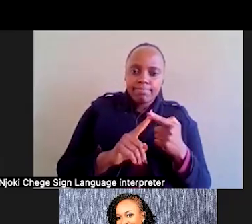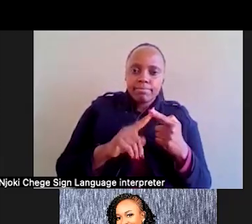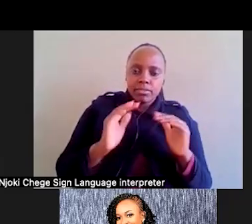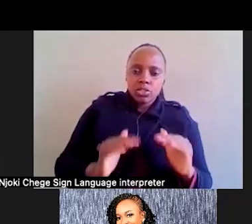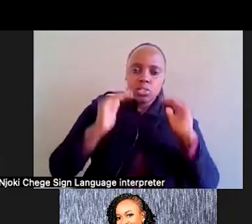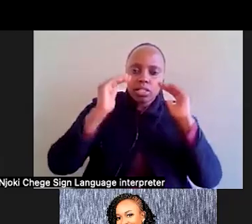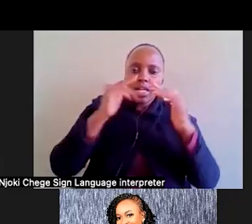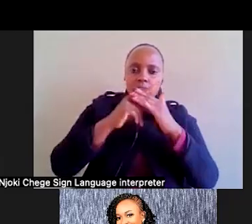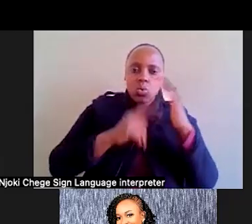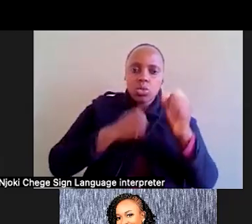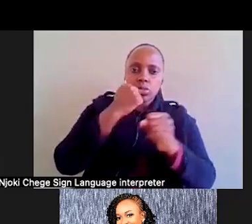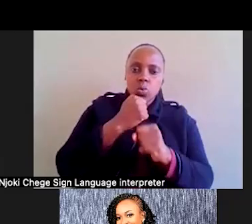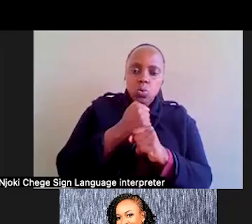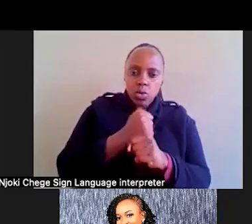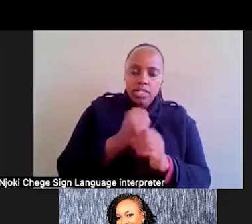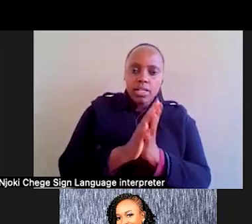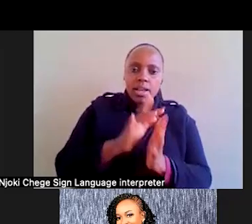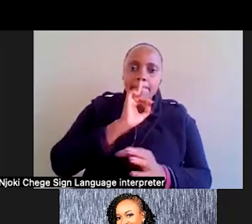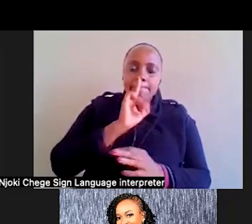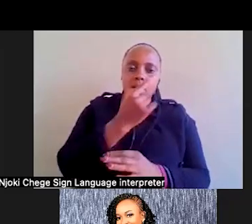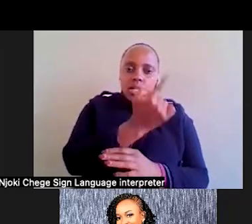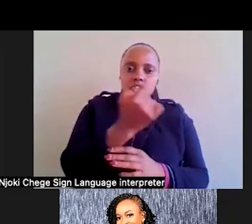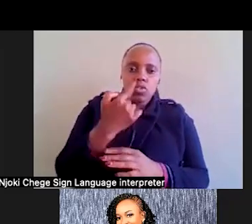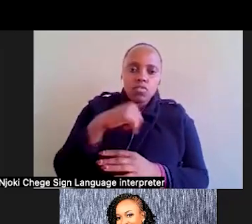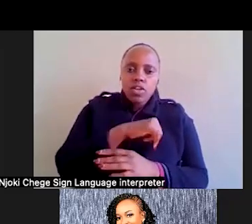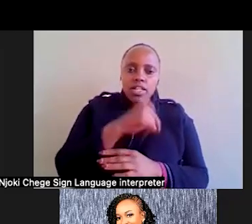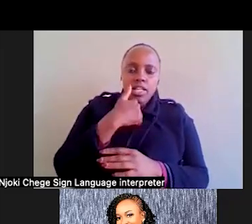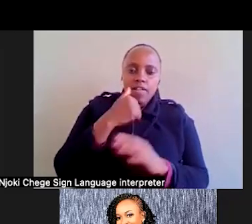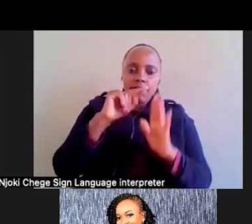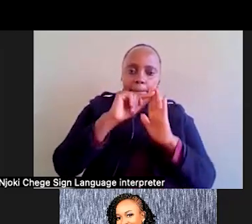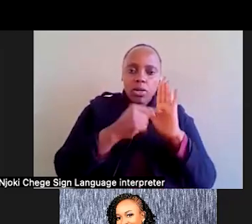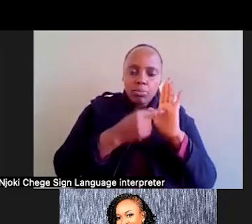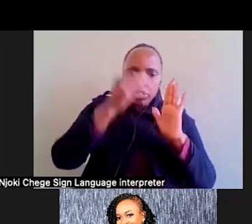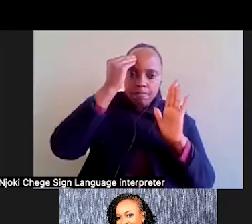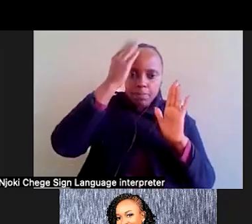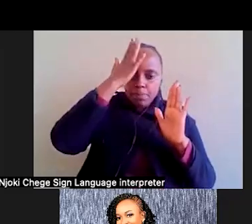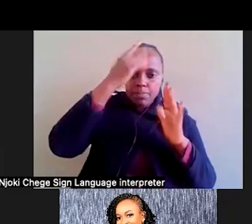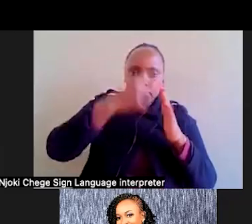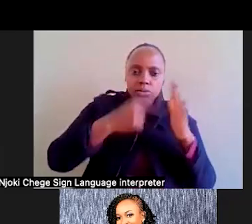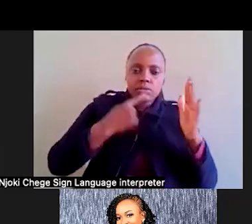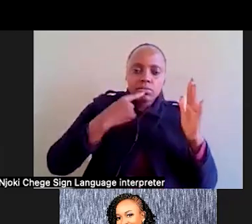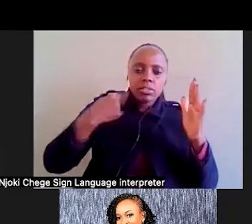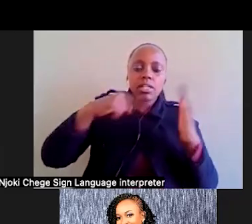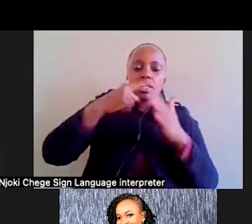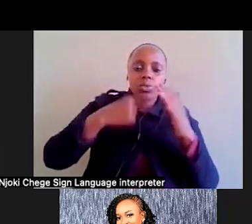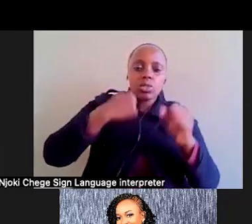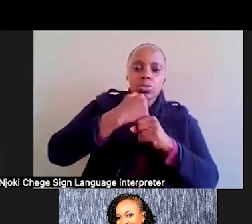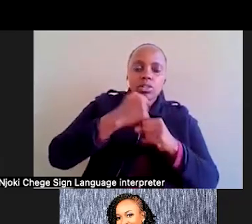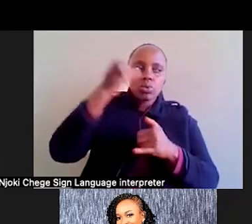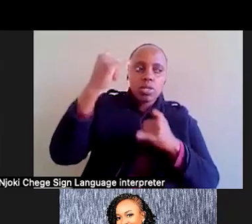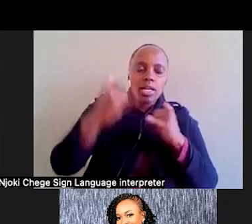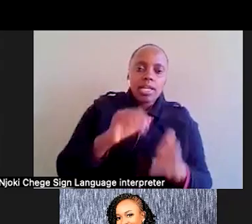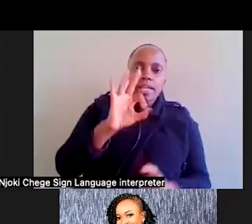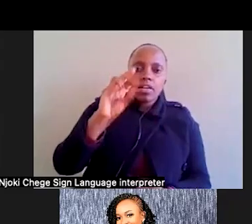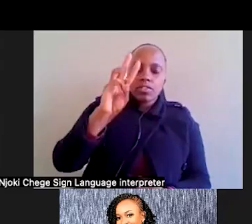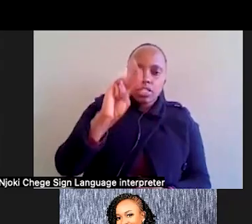what works. And I'm sure that each one of us has taken points that tells us what works to end FGM.